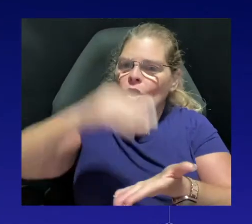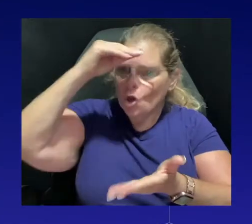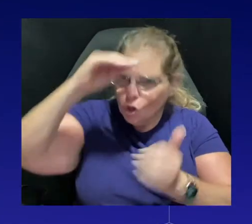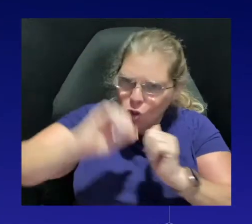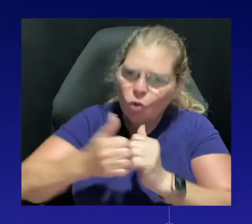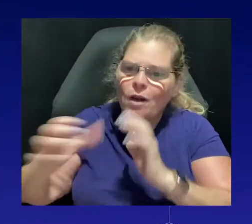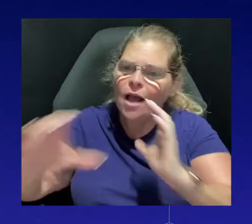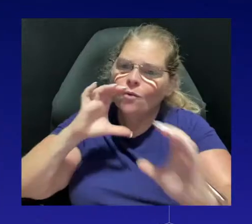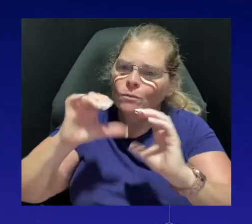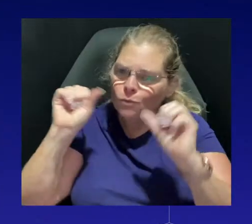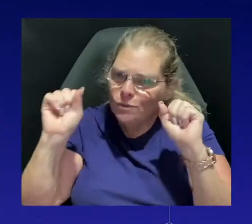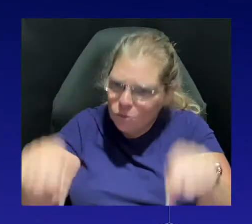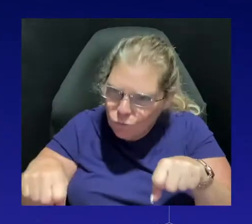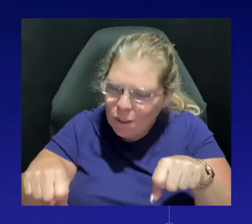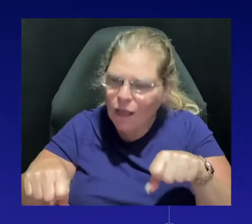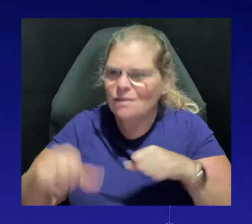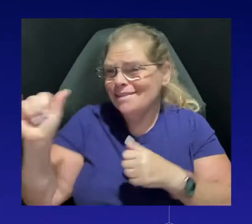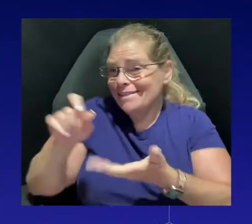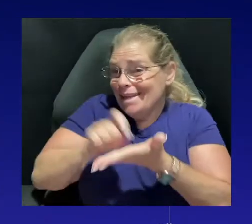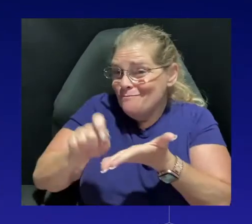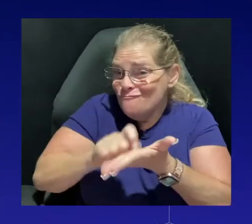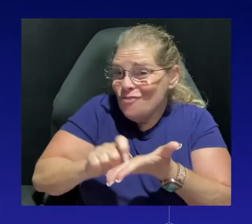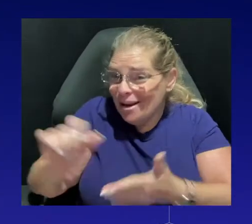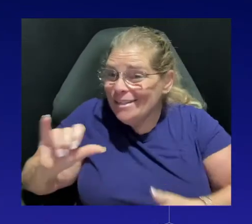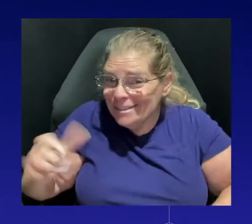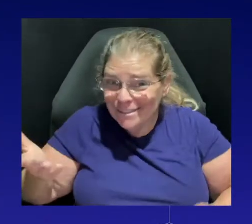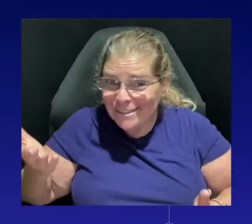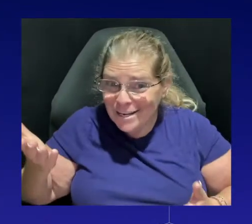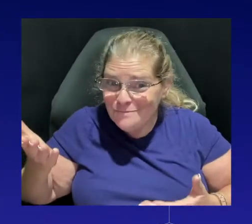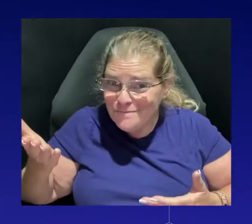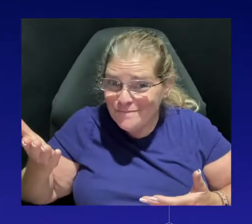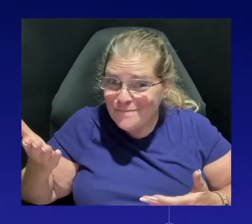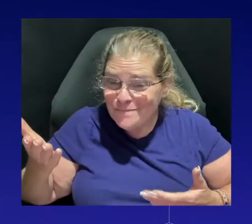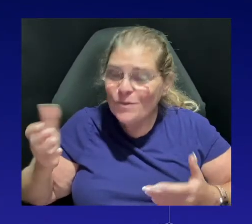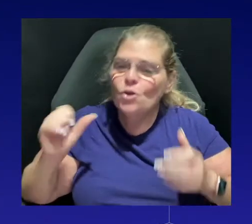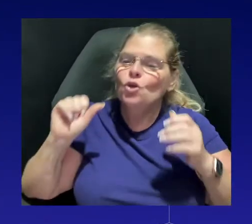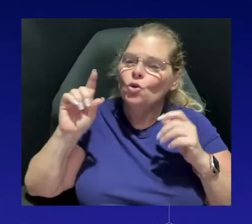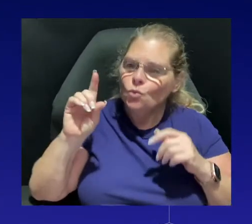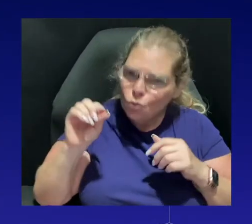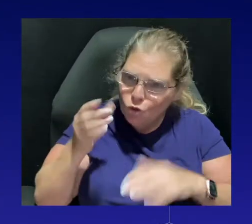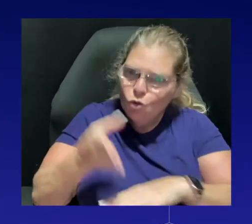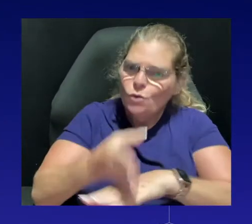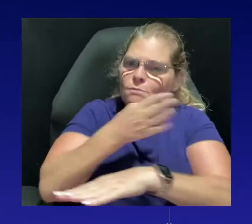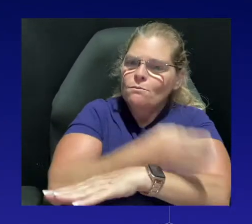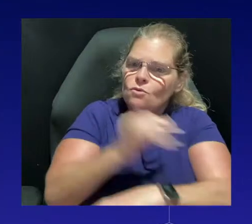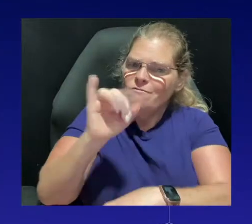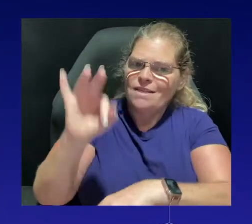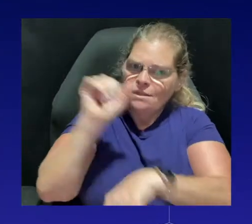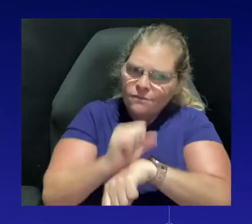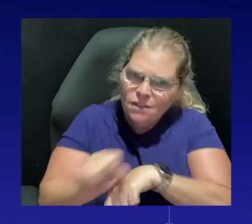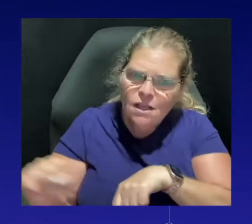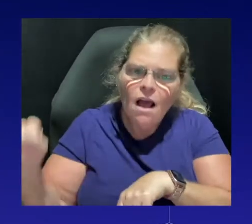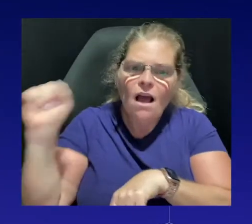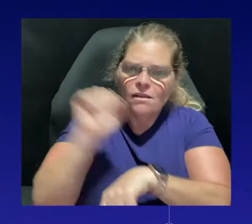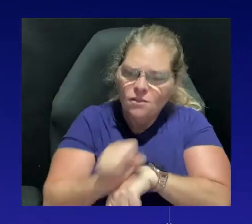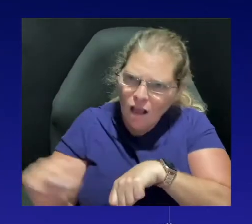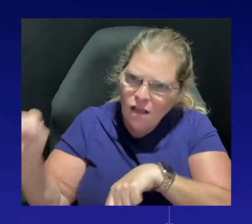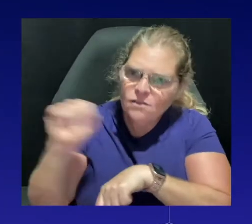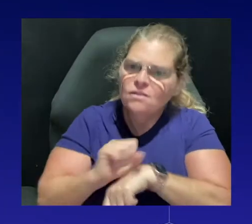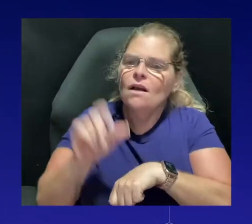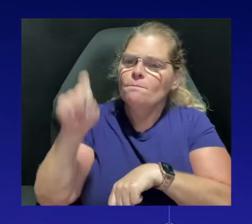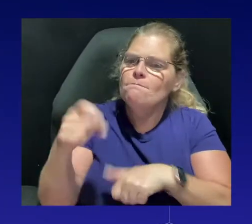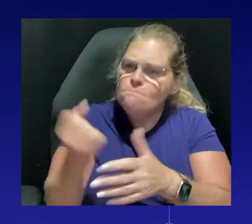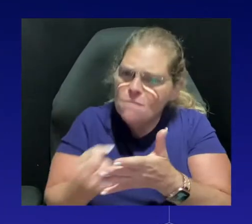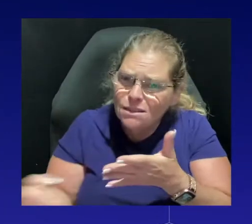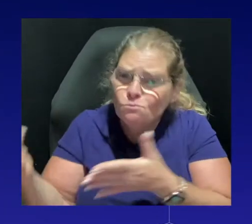it as a more, like writing, like these other things. You do get better at it if you work at it, and we really prioritize it and